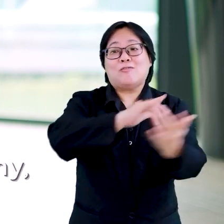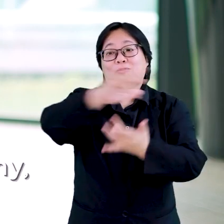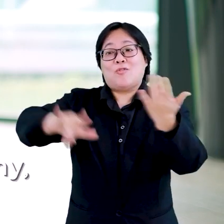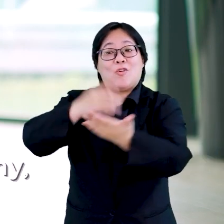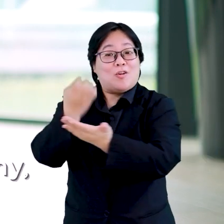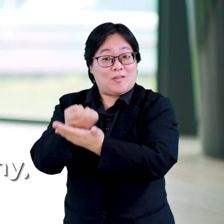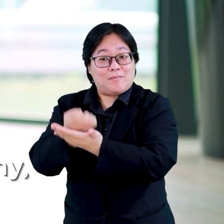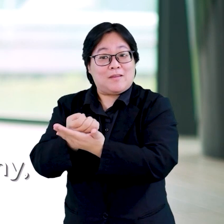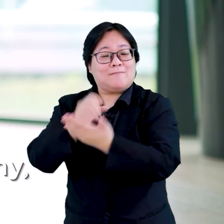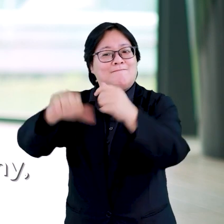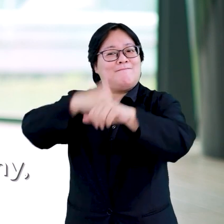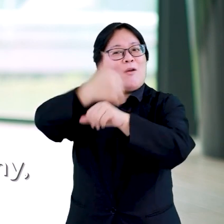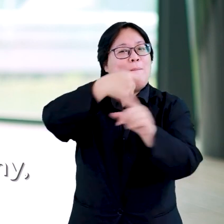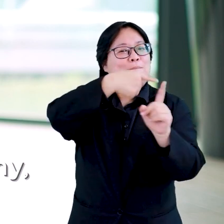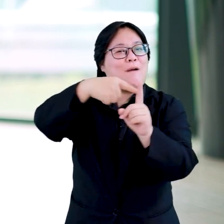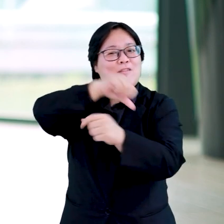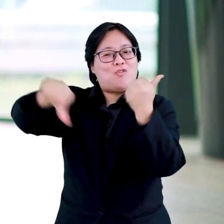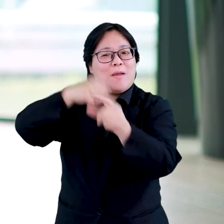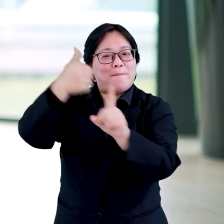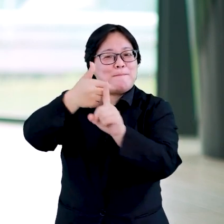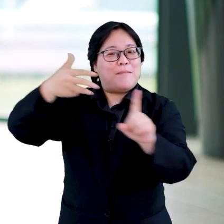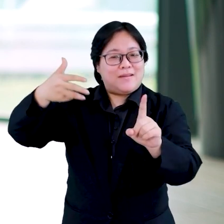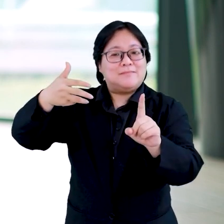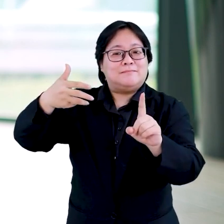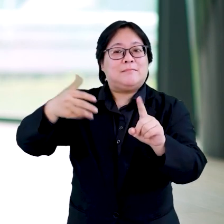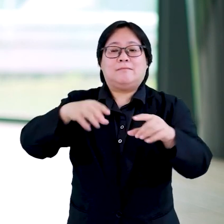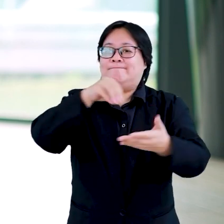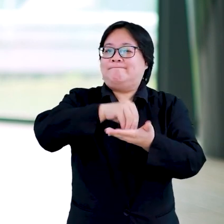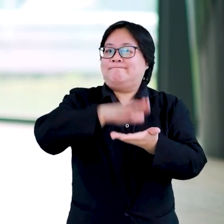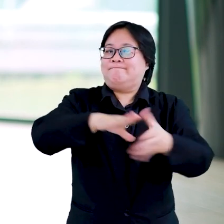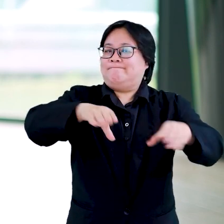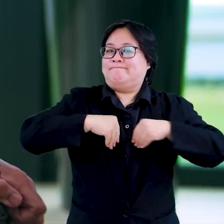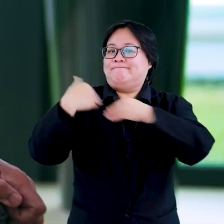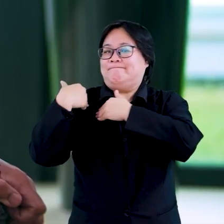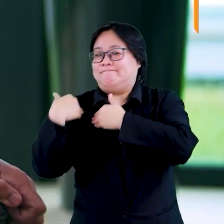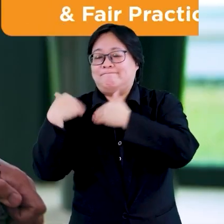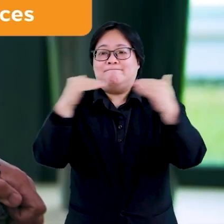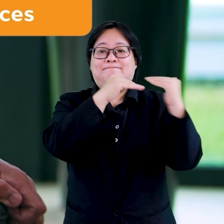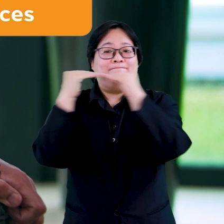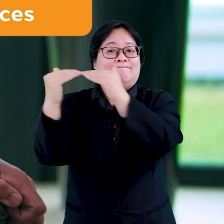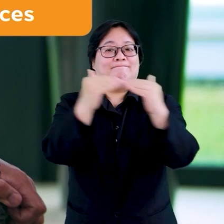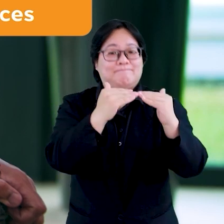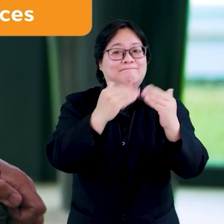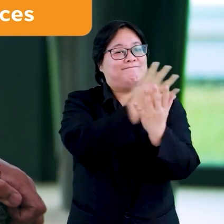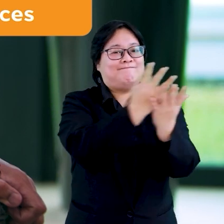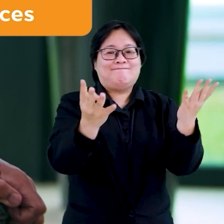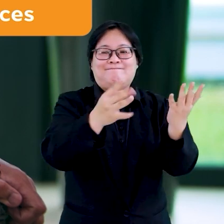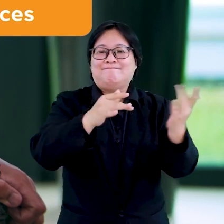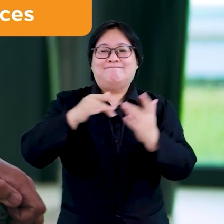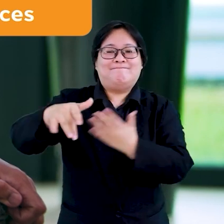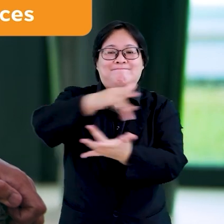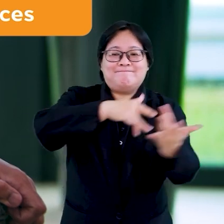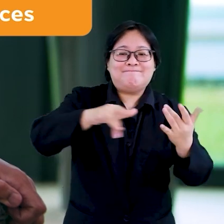promoting climate action and circular economy, creating positive social impact, and adopting responsible